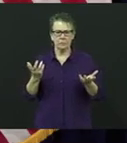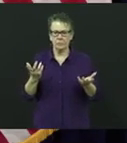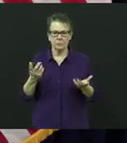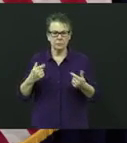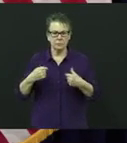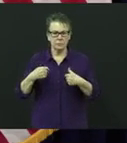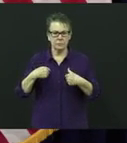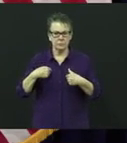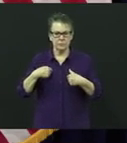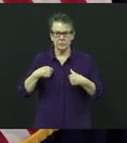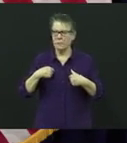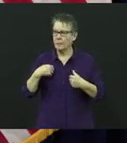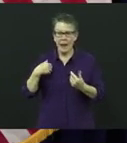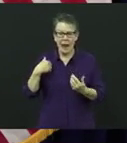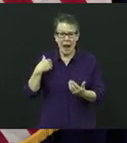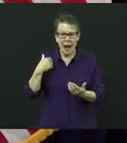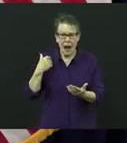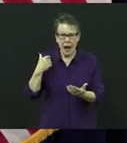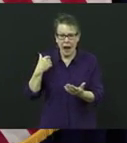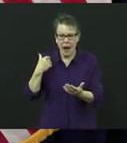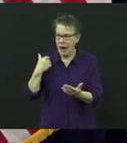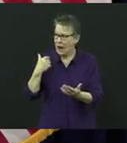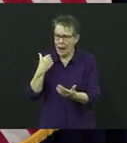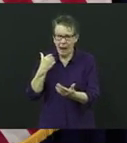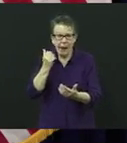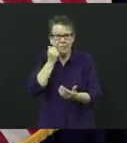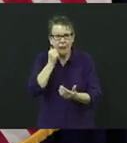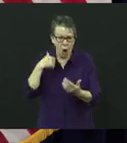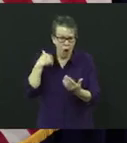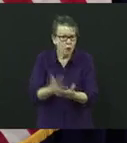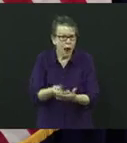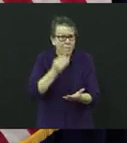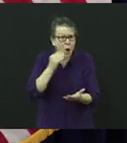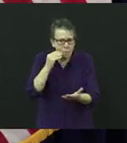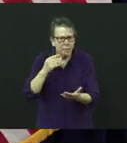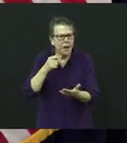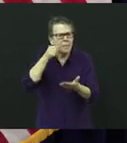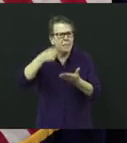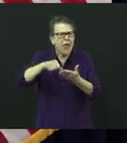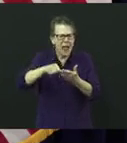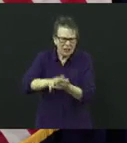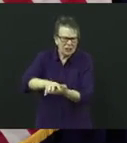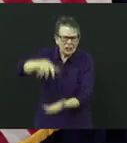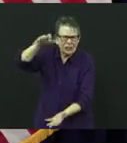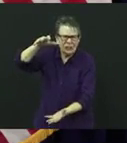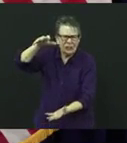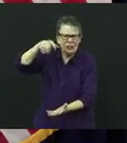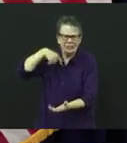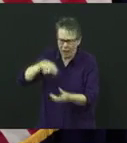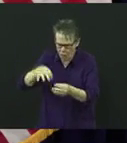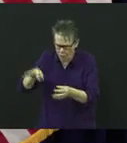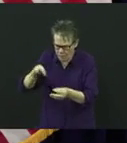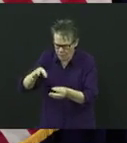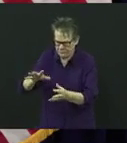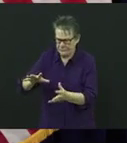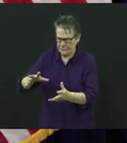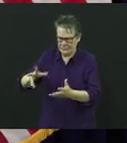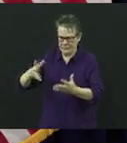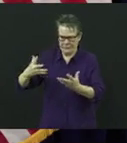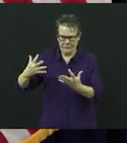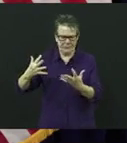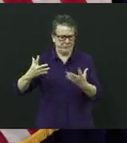finish opening the mail. So I assume if you're in that position, you're in that in a hyper way. I had a very interesting